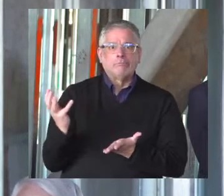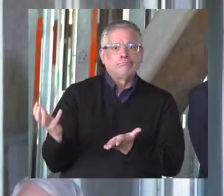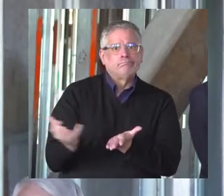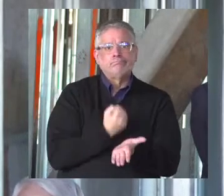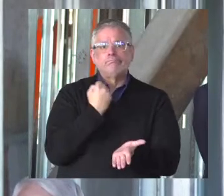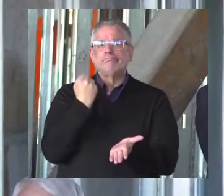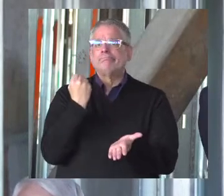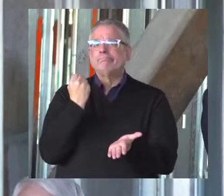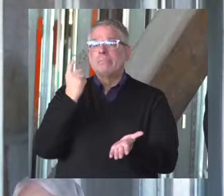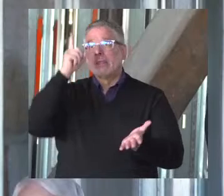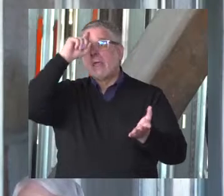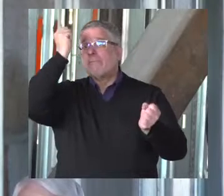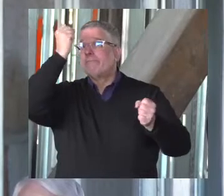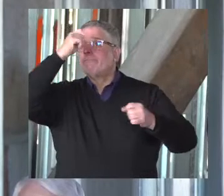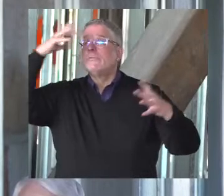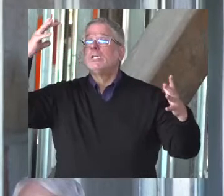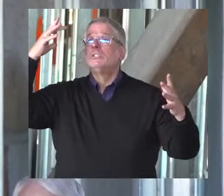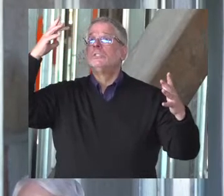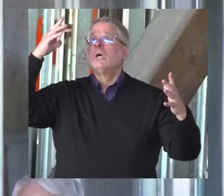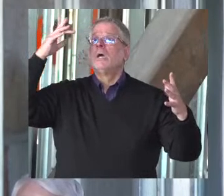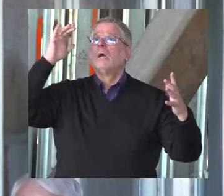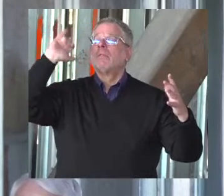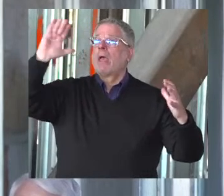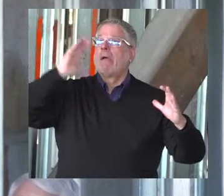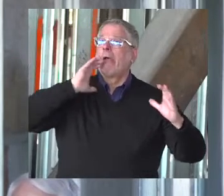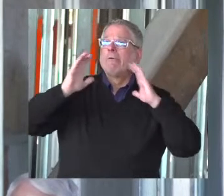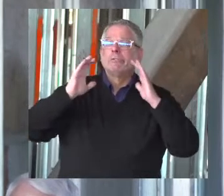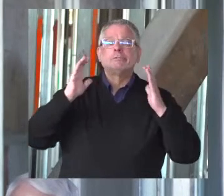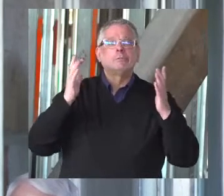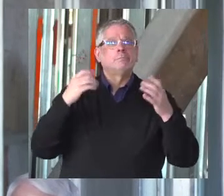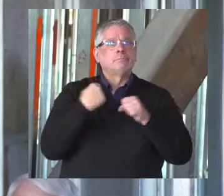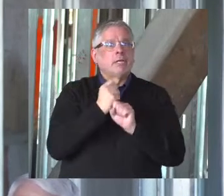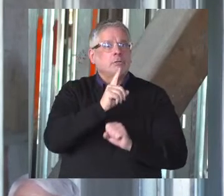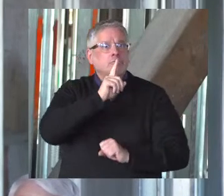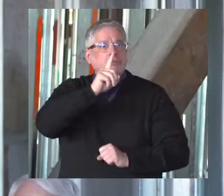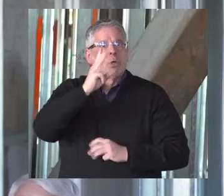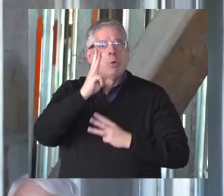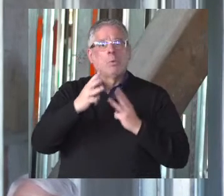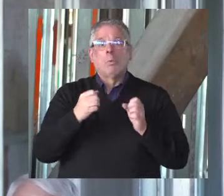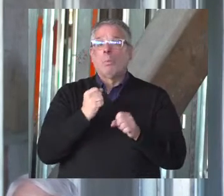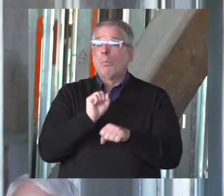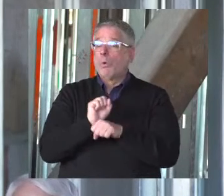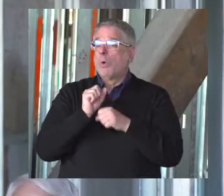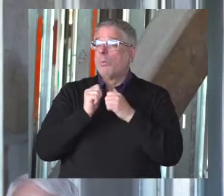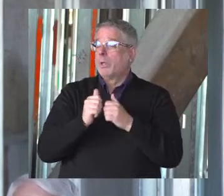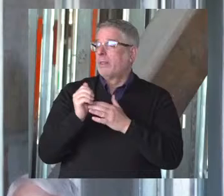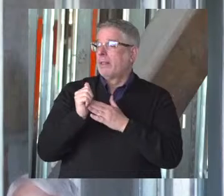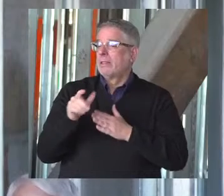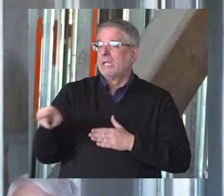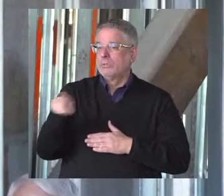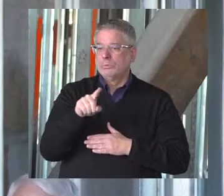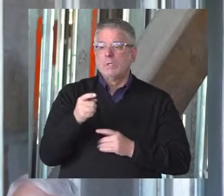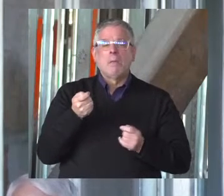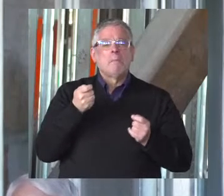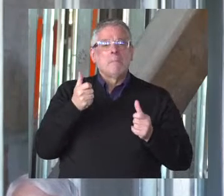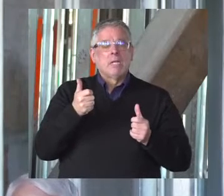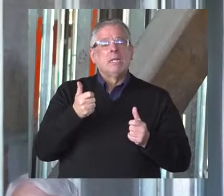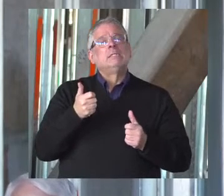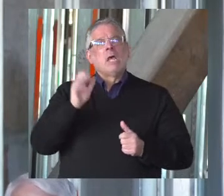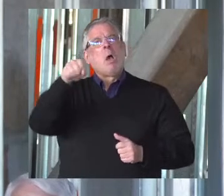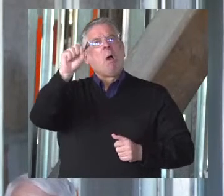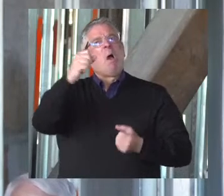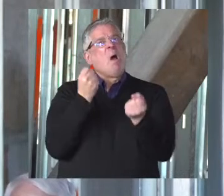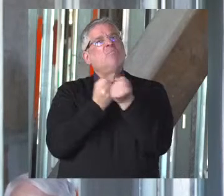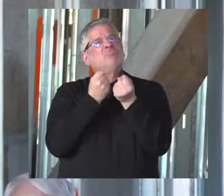that vision, to take that conversation and to make it real, to work with legislative leaders who immediately embraced it,